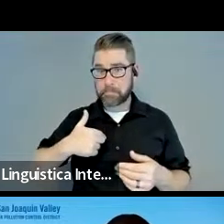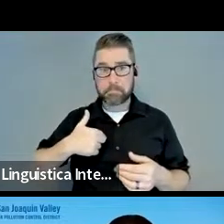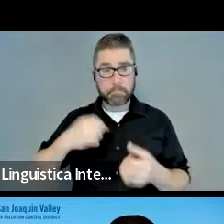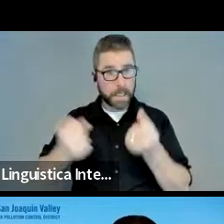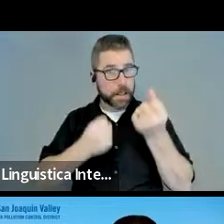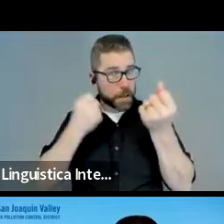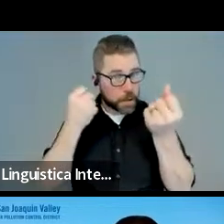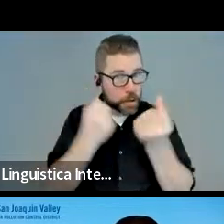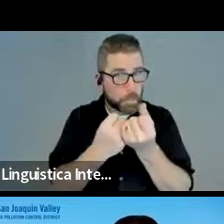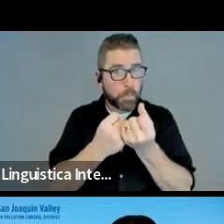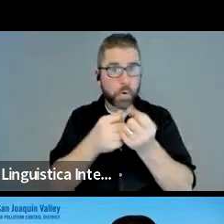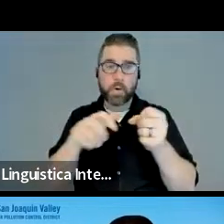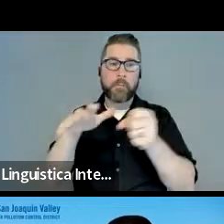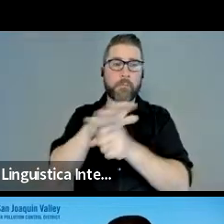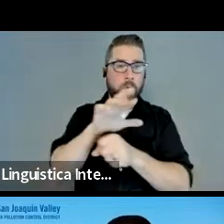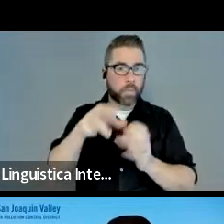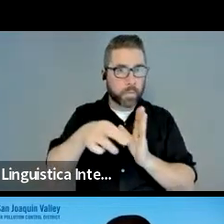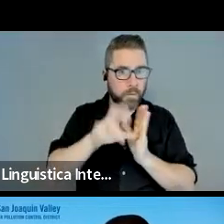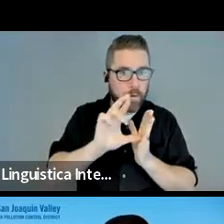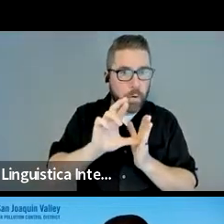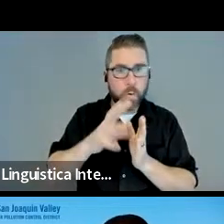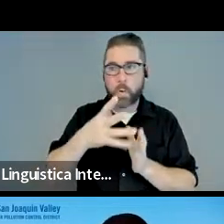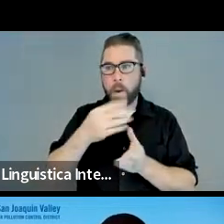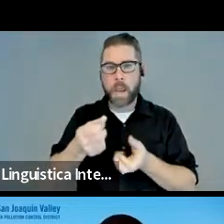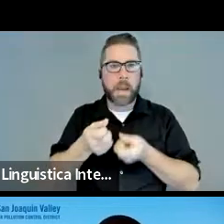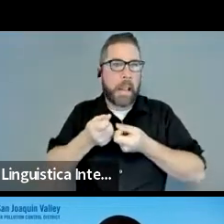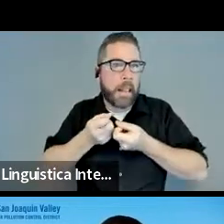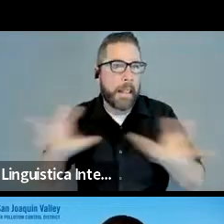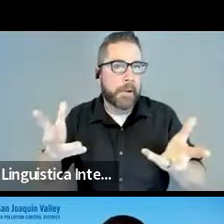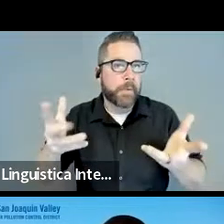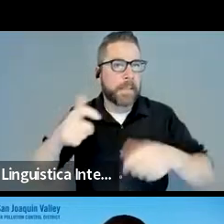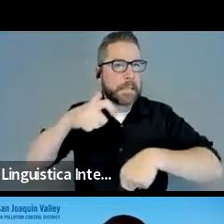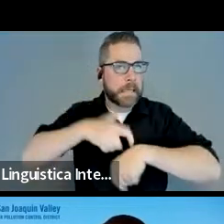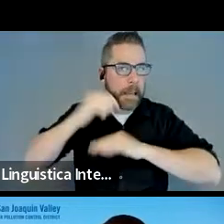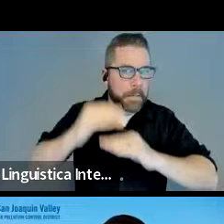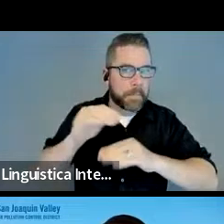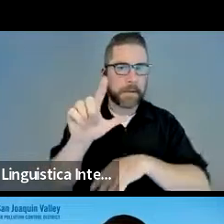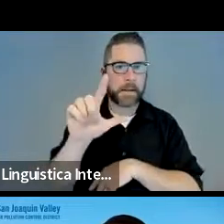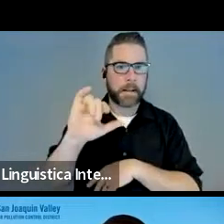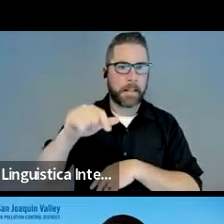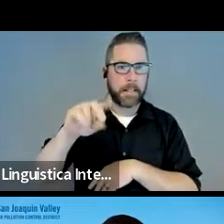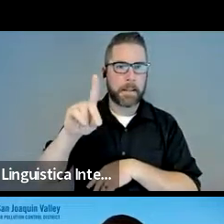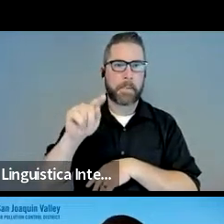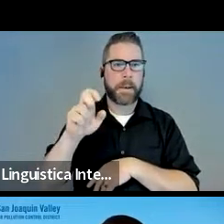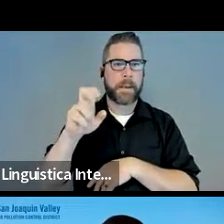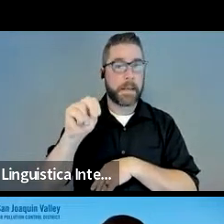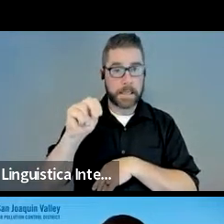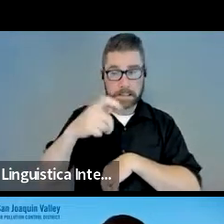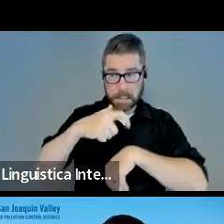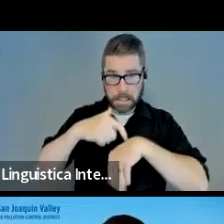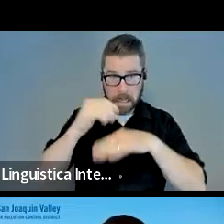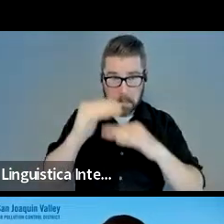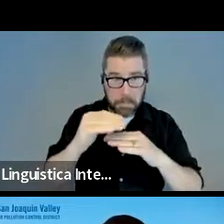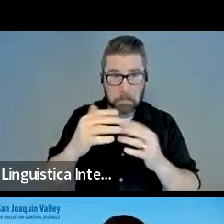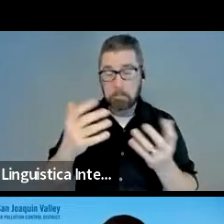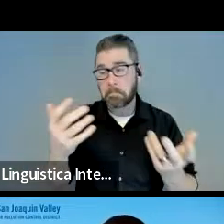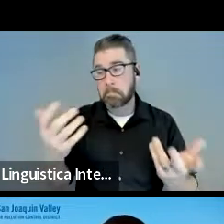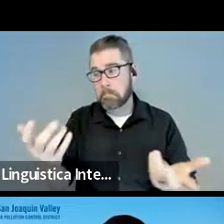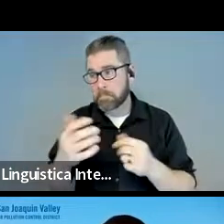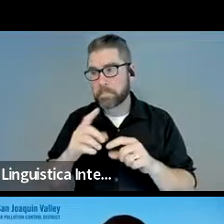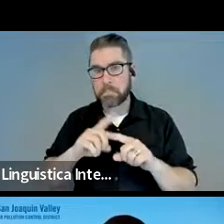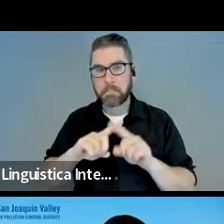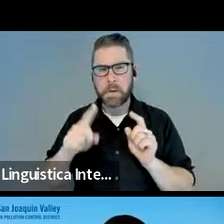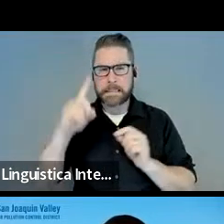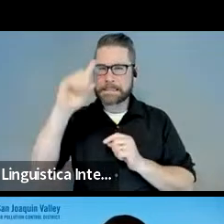and all that good stuff, as it seems that we're about at a point where we're going to need to be reallocating a lot of money based on what you were